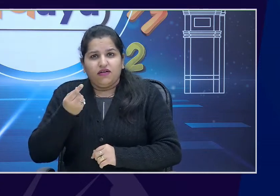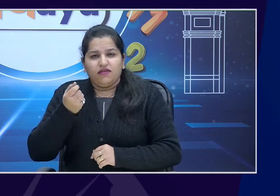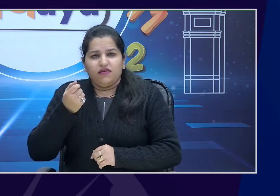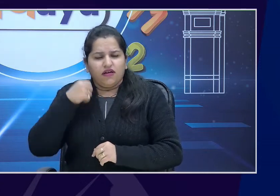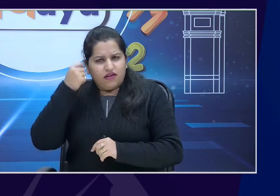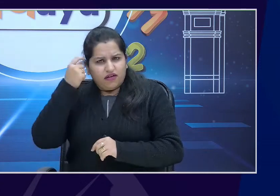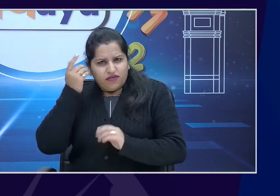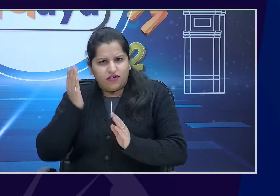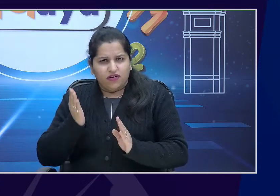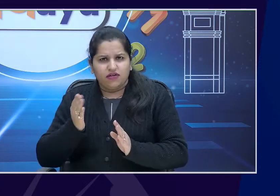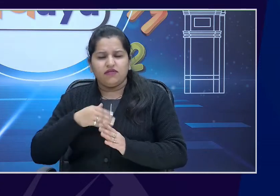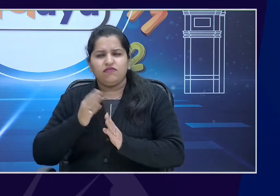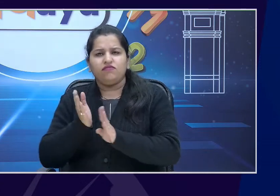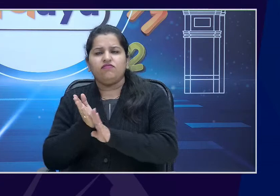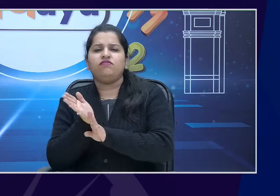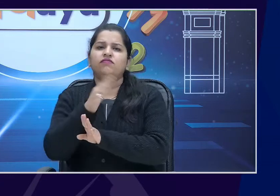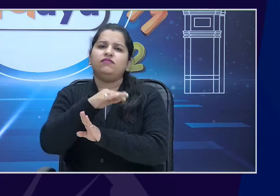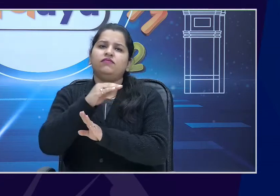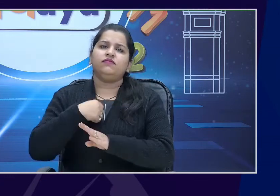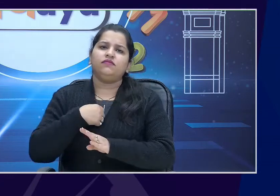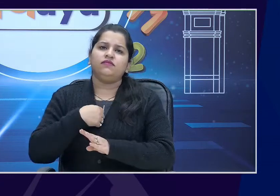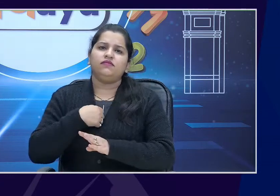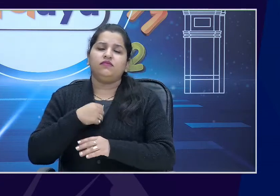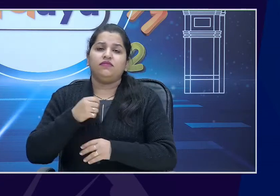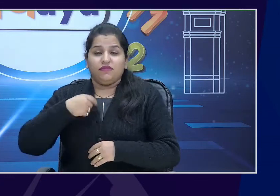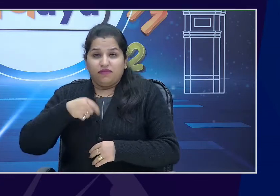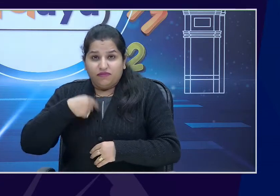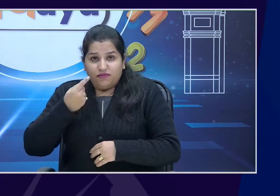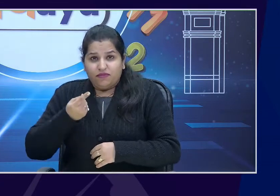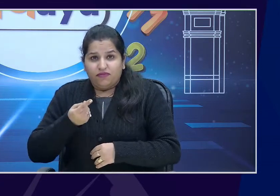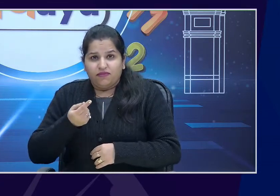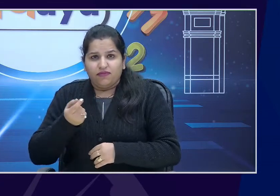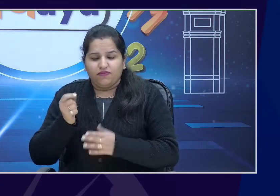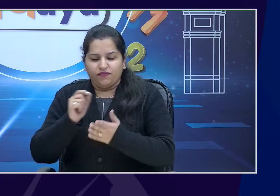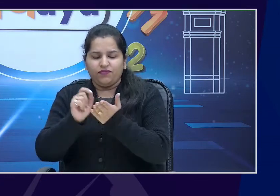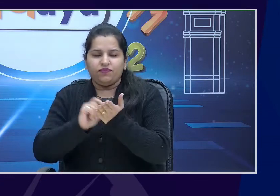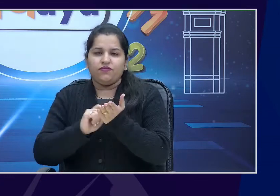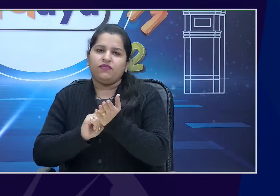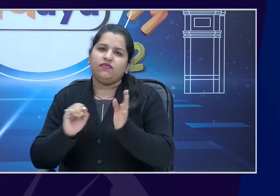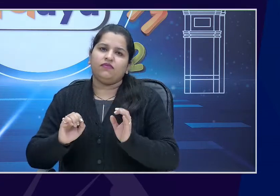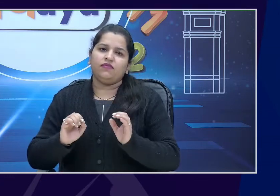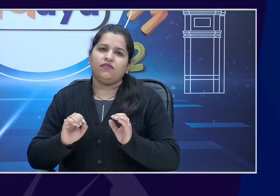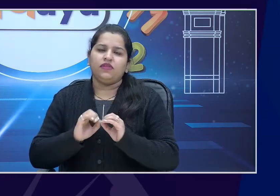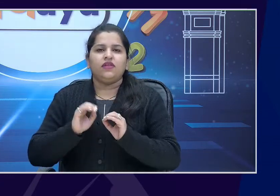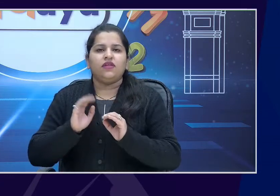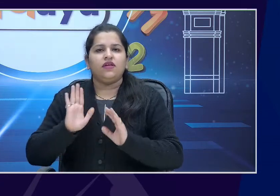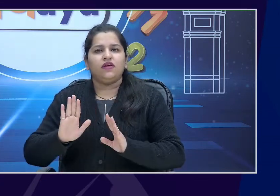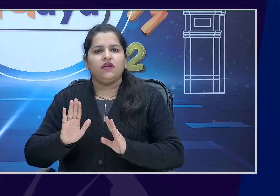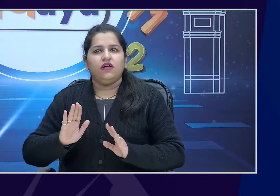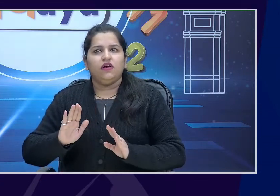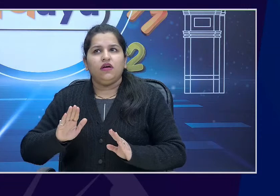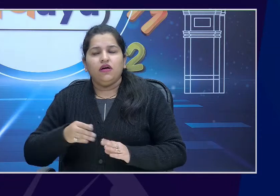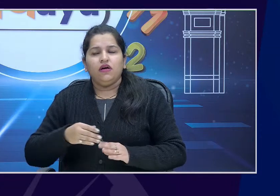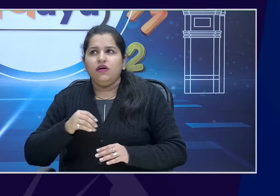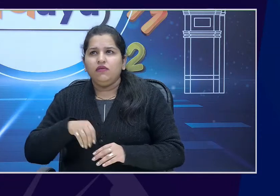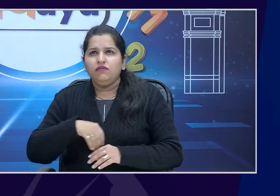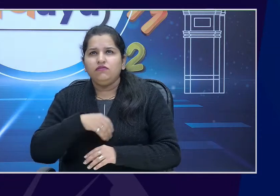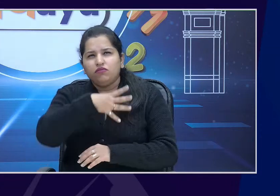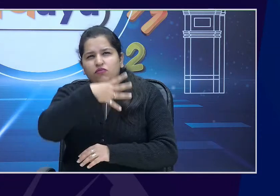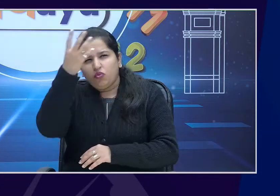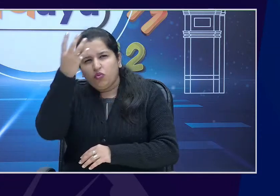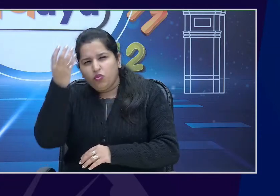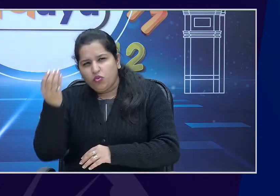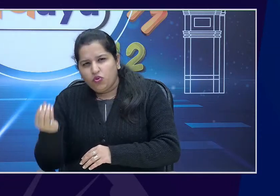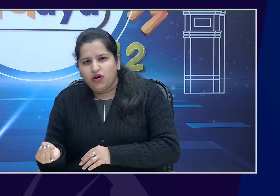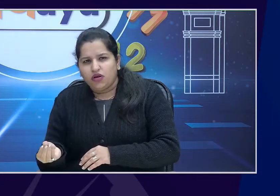that habit went away from me. But what I used to write in the diary was whatever happened that day.